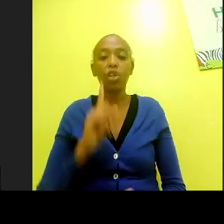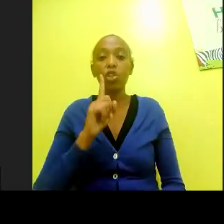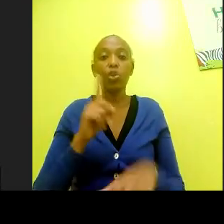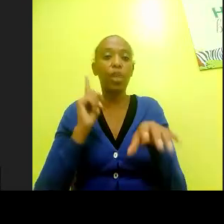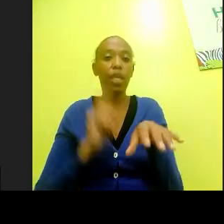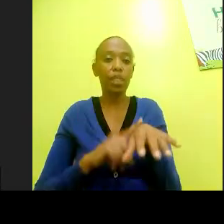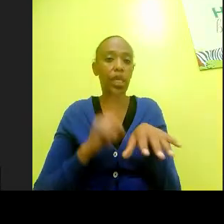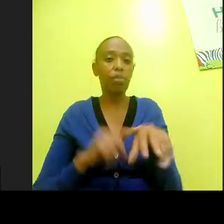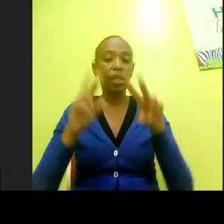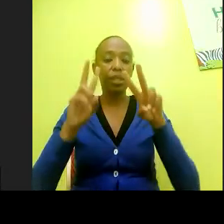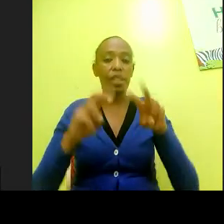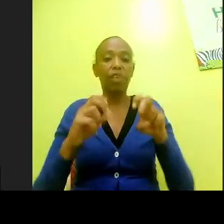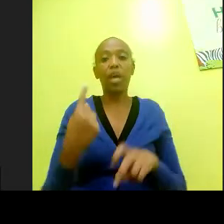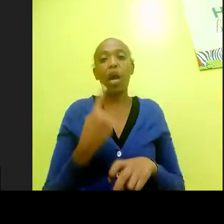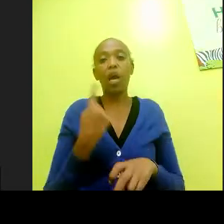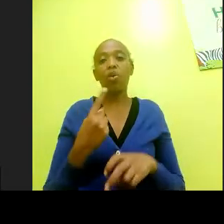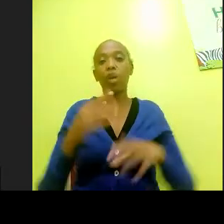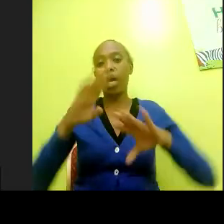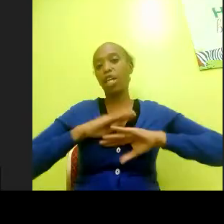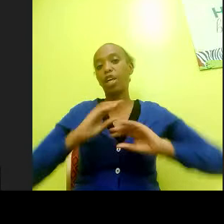surveys alone are not enough.